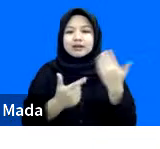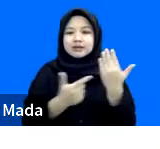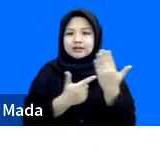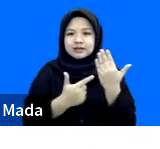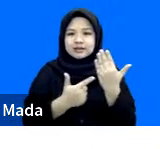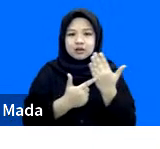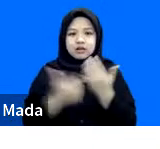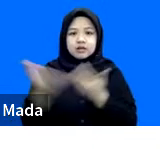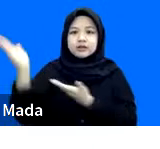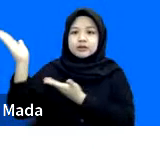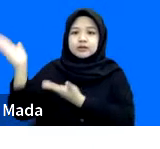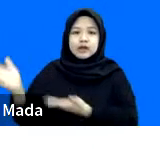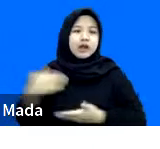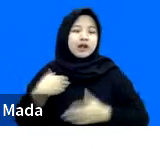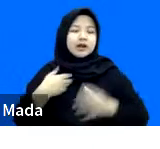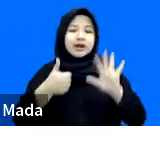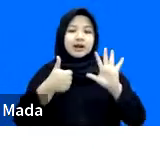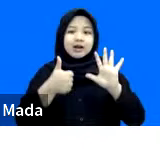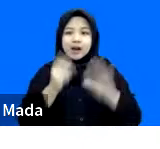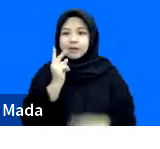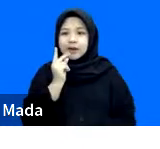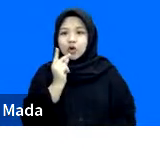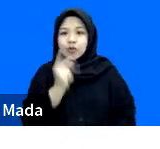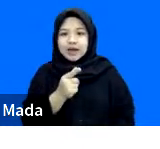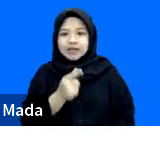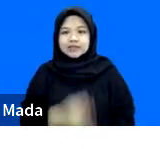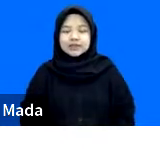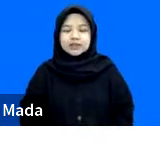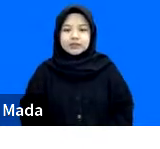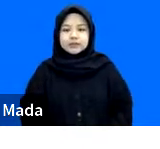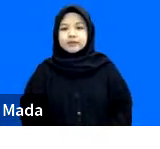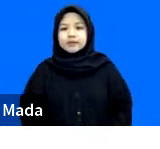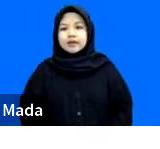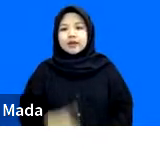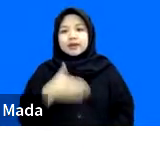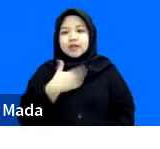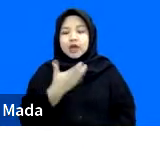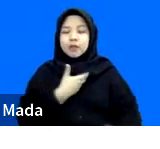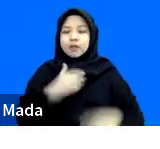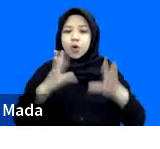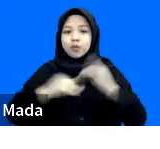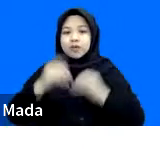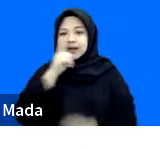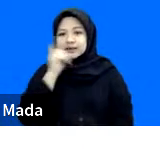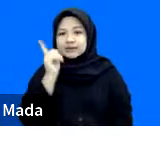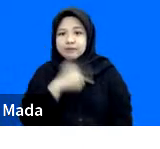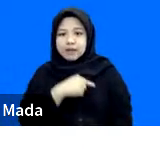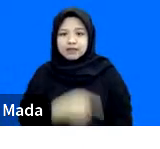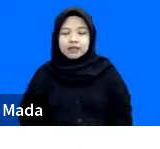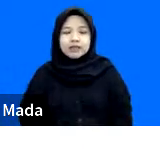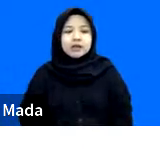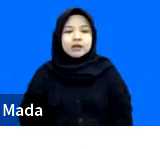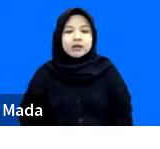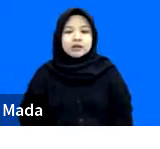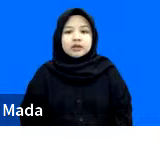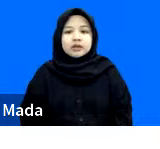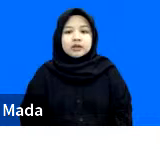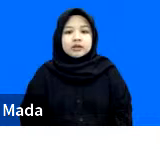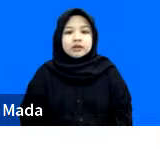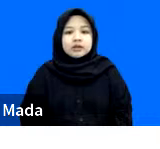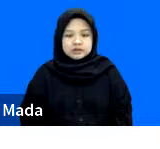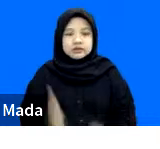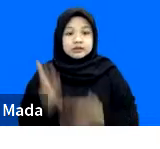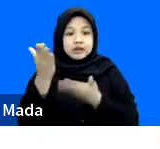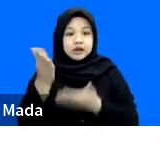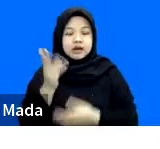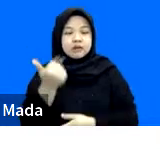have emerged. And I'll go through these very quickly, and I welcome you all to take a look at the reports as well. I can pop